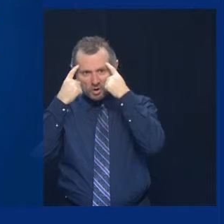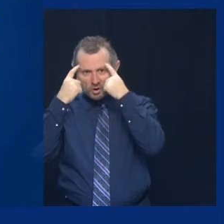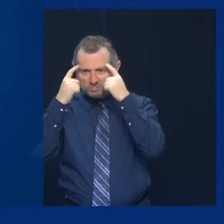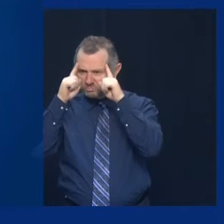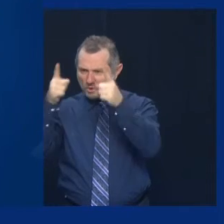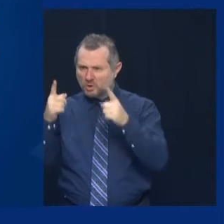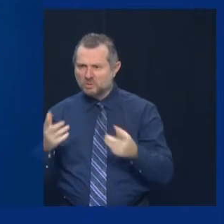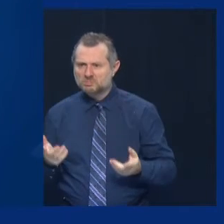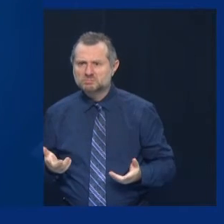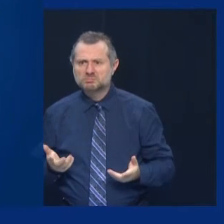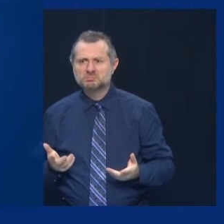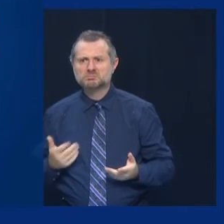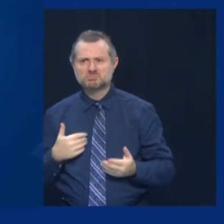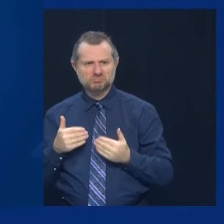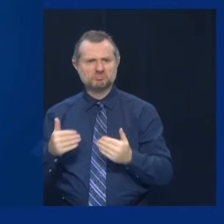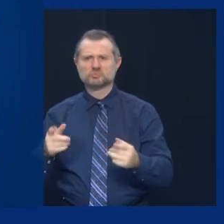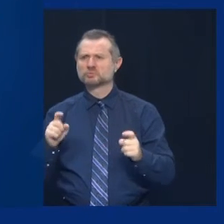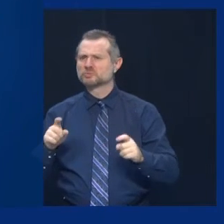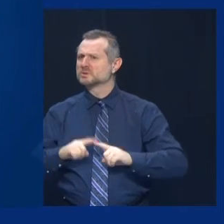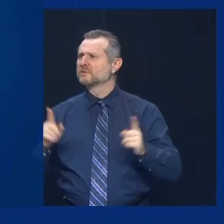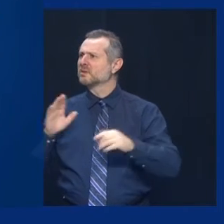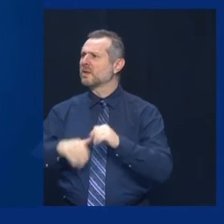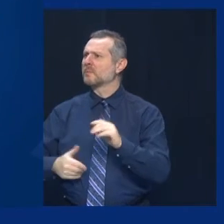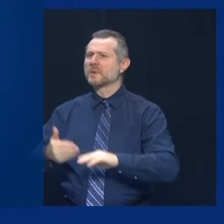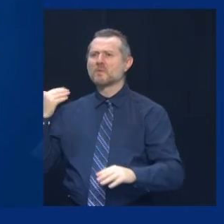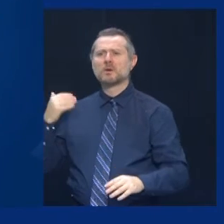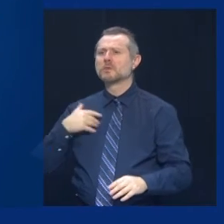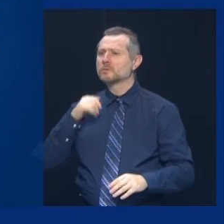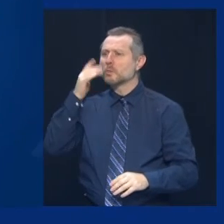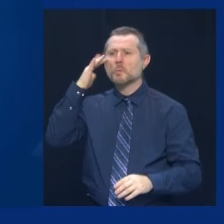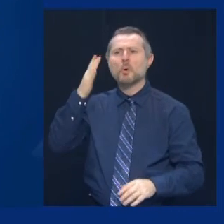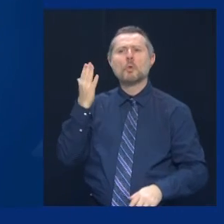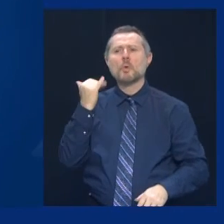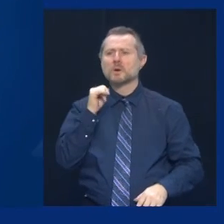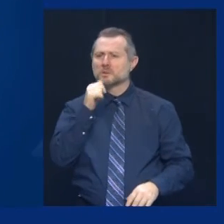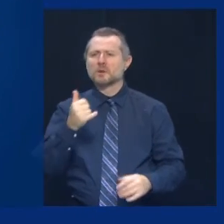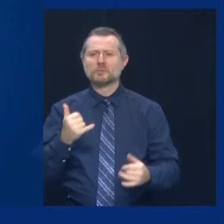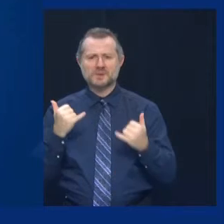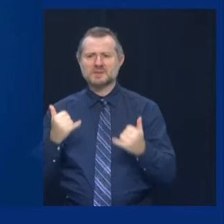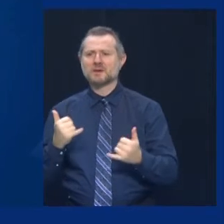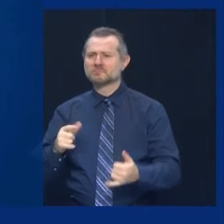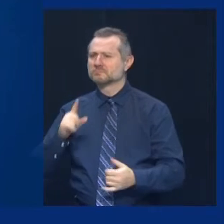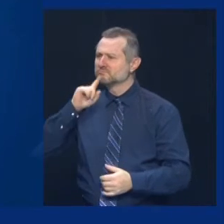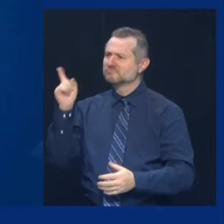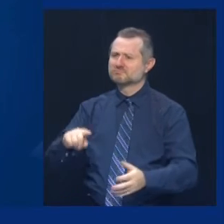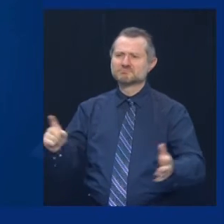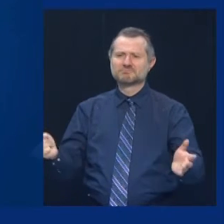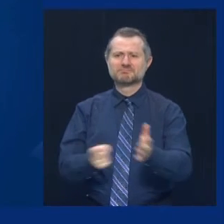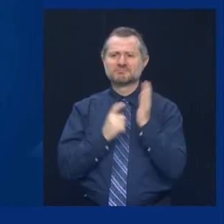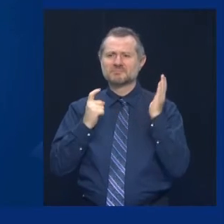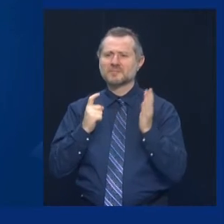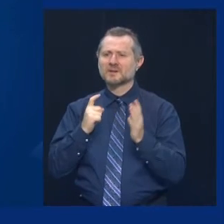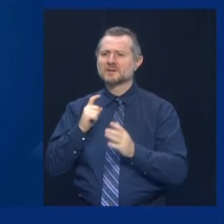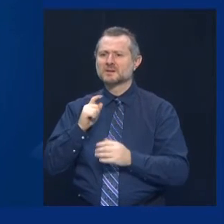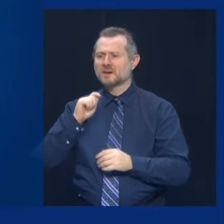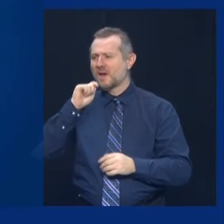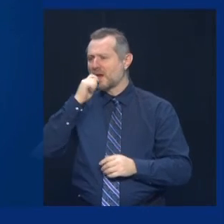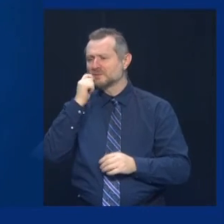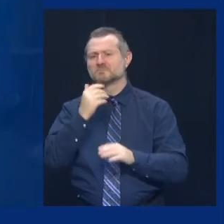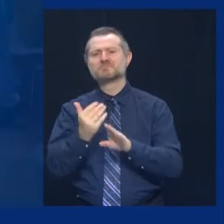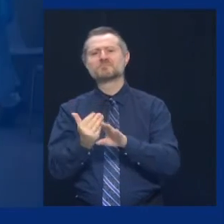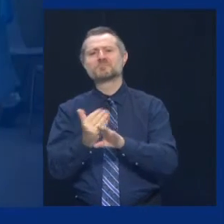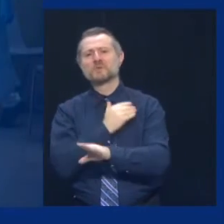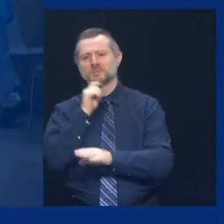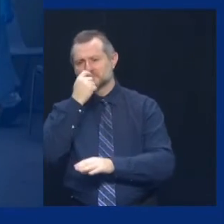change? Why don't we mandate testing before people get on the flight or halt the flights from